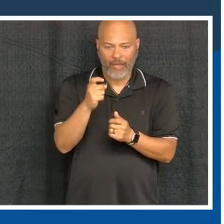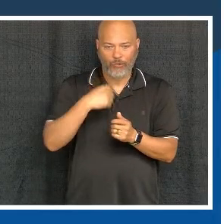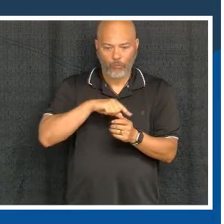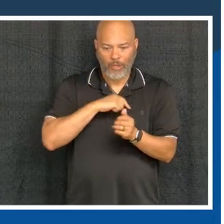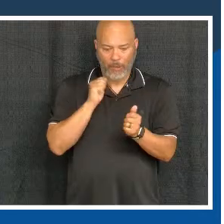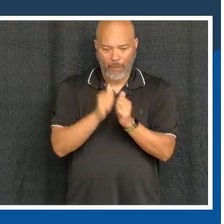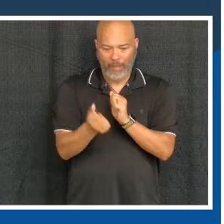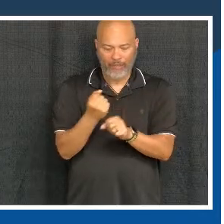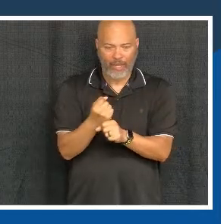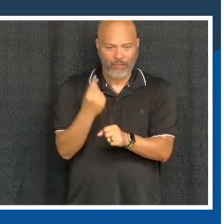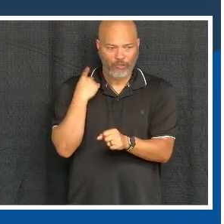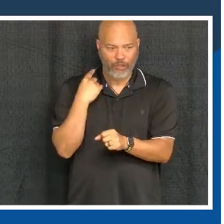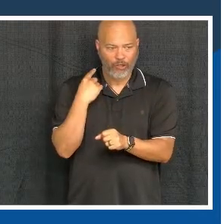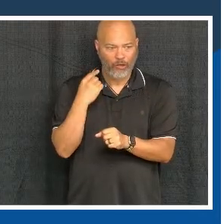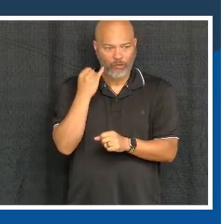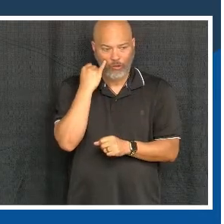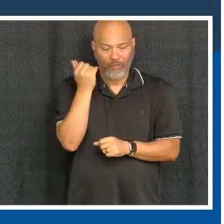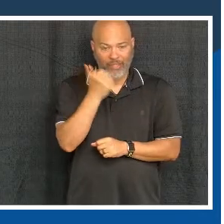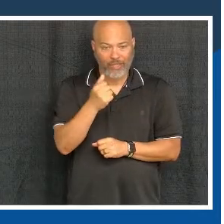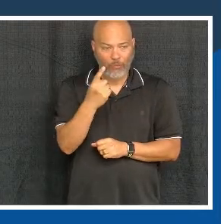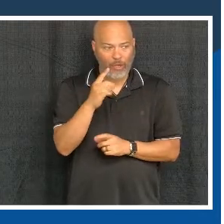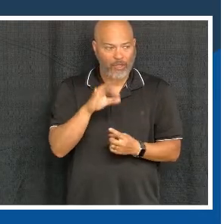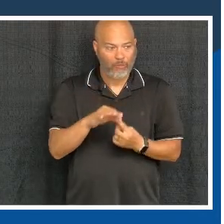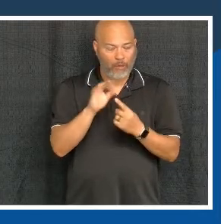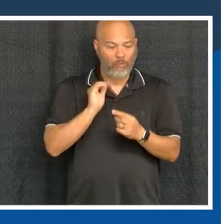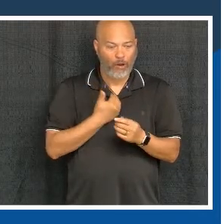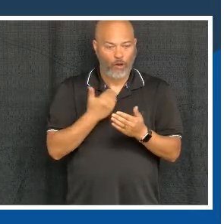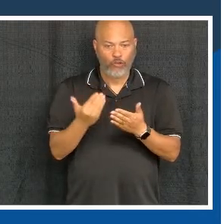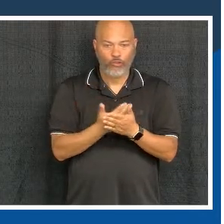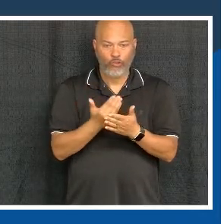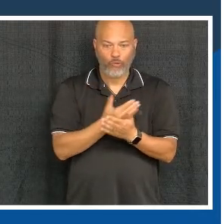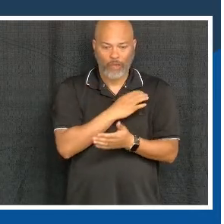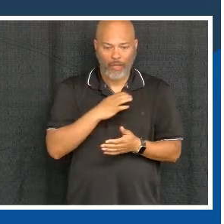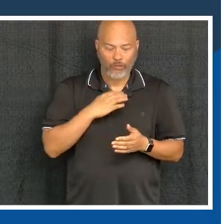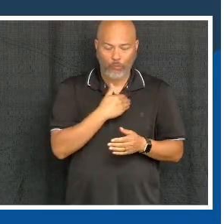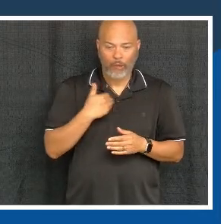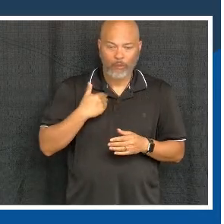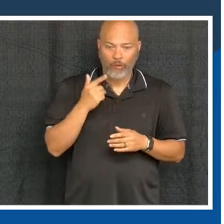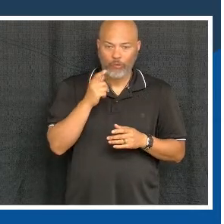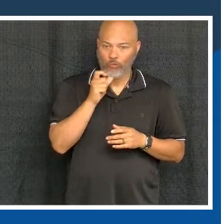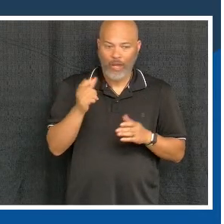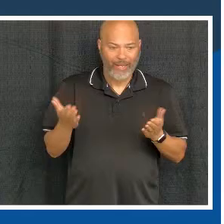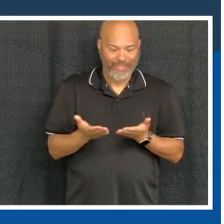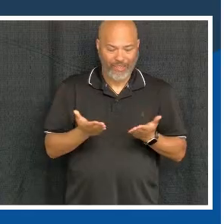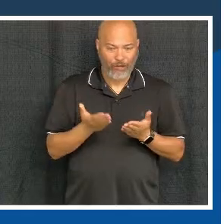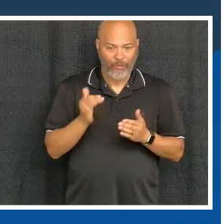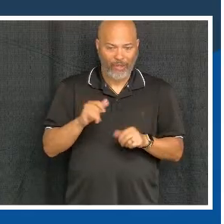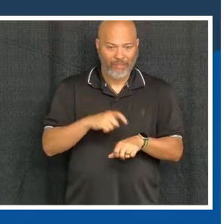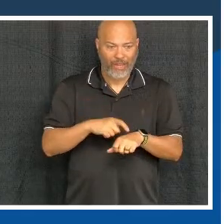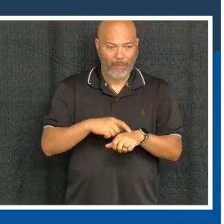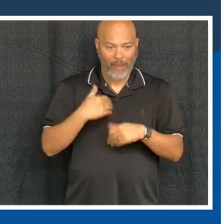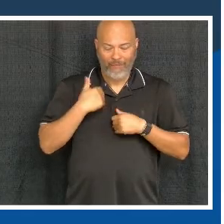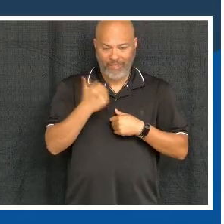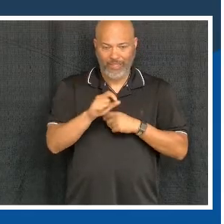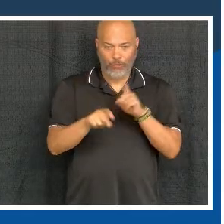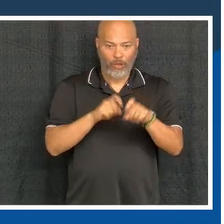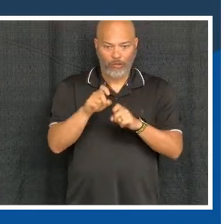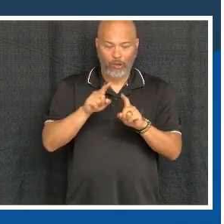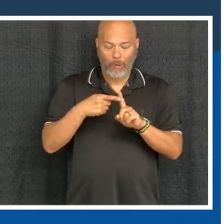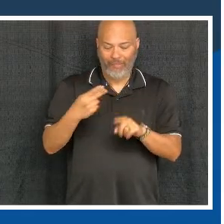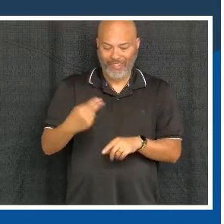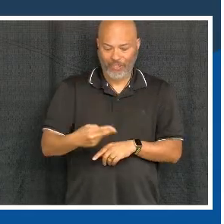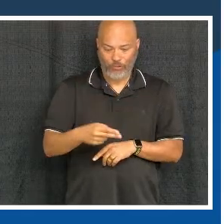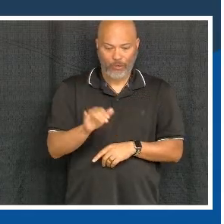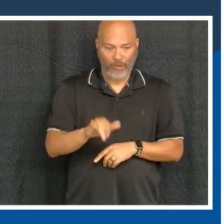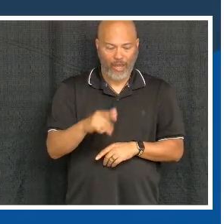passed last year. So if anybody, especially any of our newer council members that weren't on the council at the time, have any questions about the history of